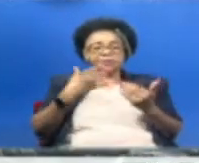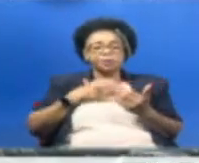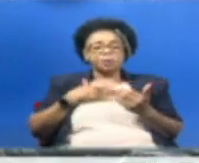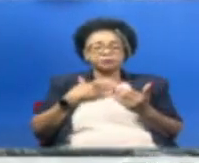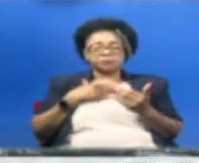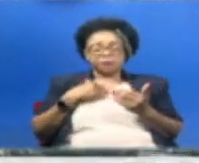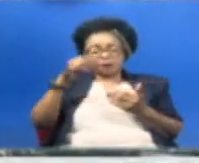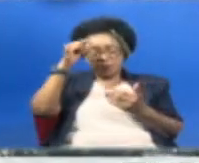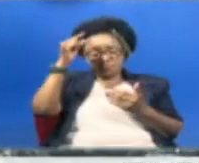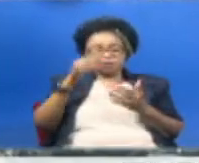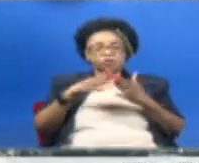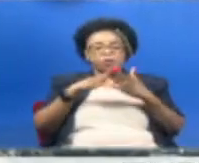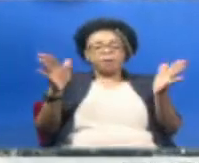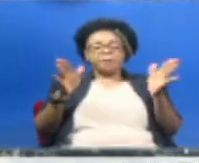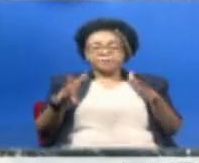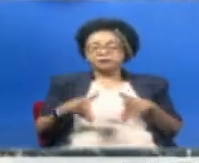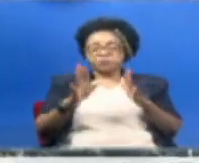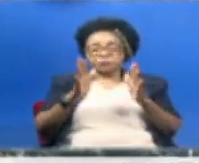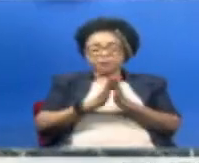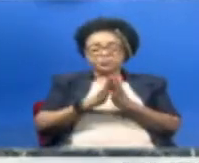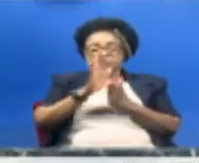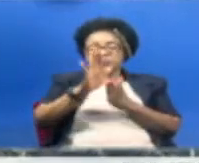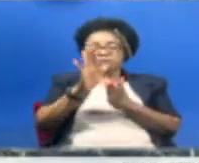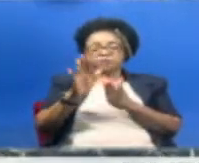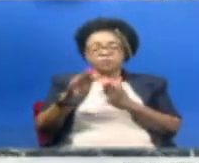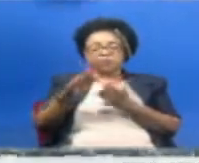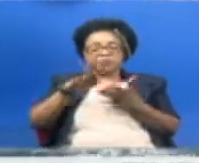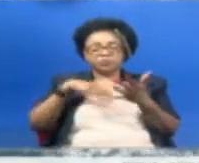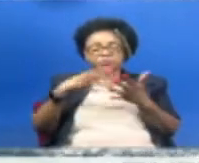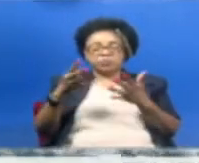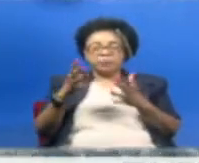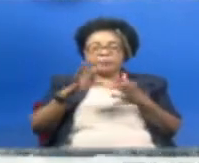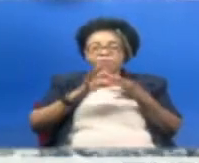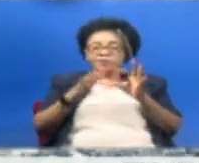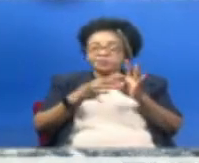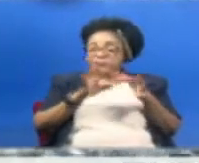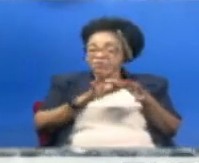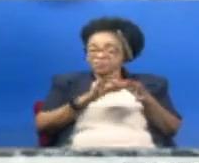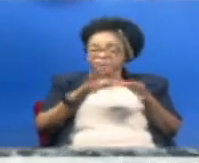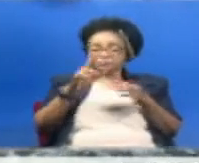roads and boost their network connectivity. Ruth Sarmoi, NTV.